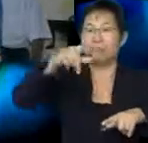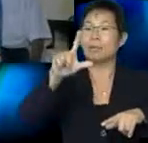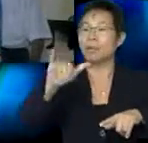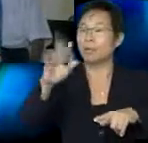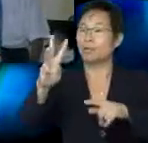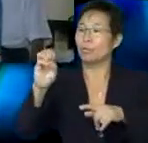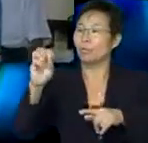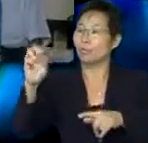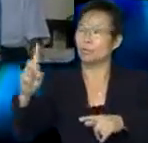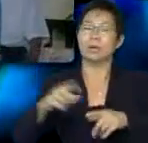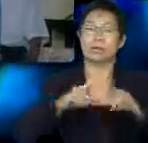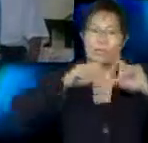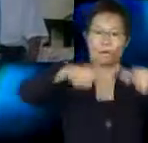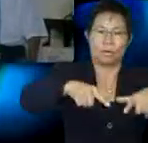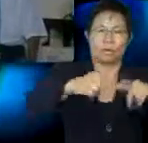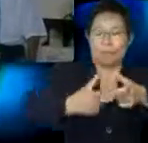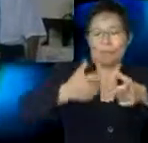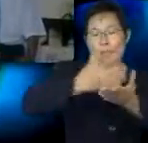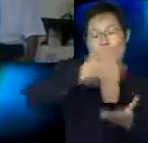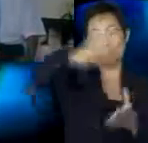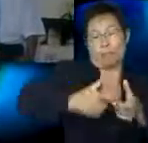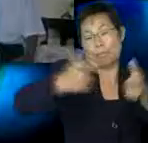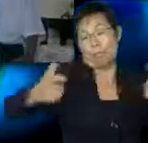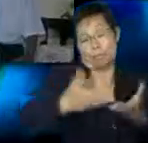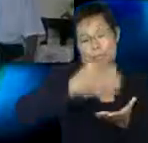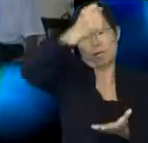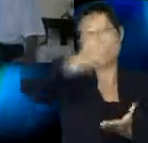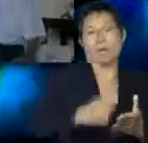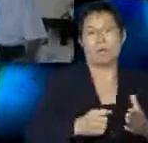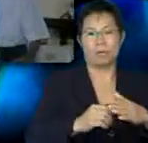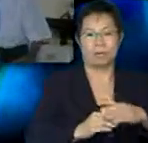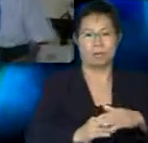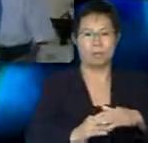the big bottle on the plywood and fix it with a sellotape.